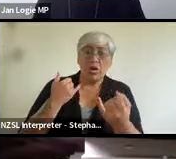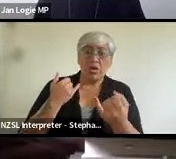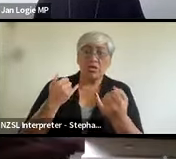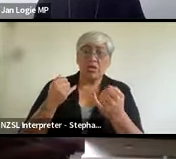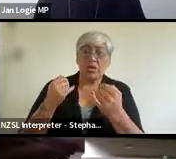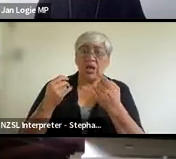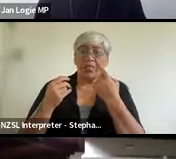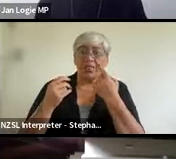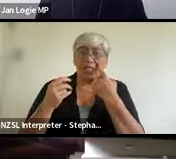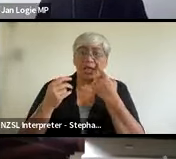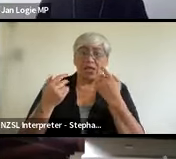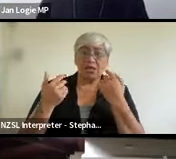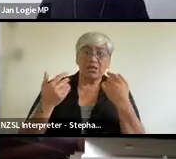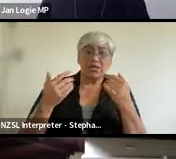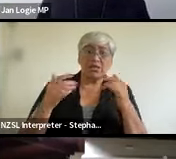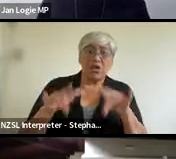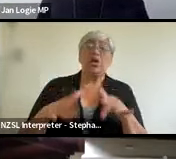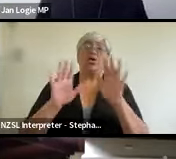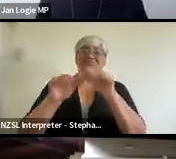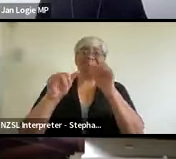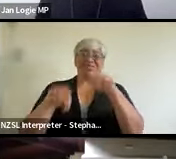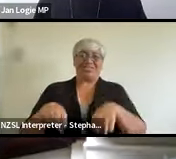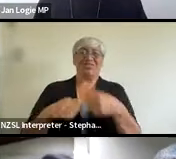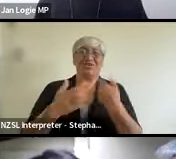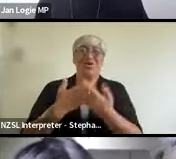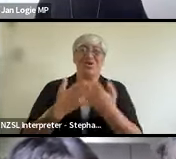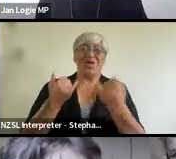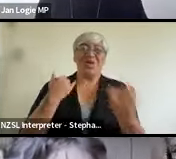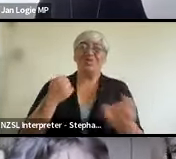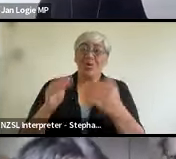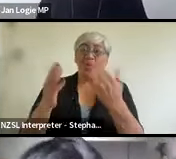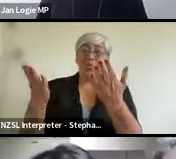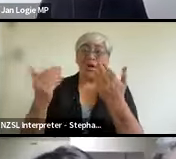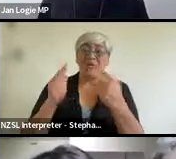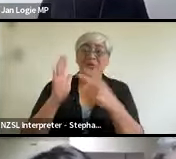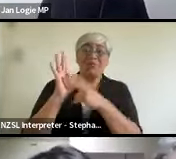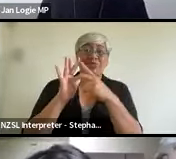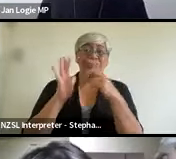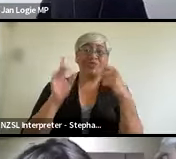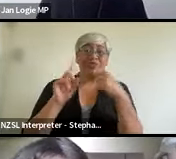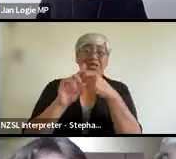Looks like they're not. Oh, yes. Welcome, Vicki Terrell.